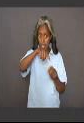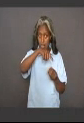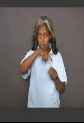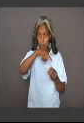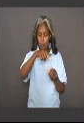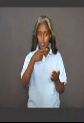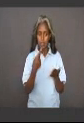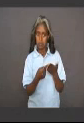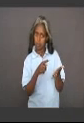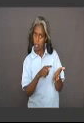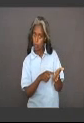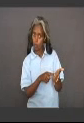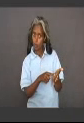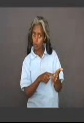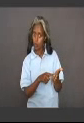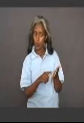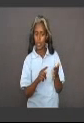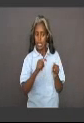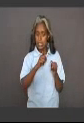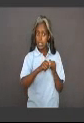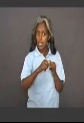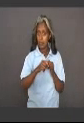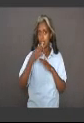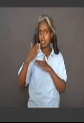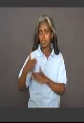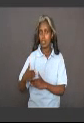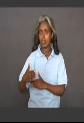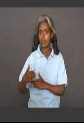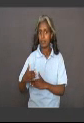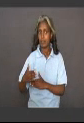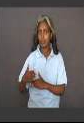there is a point on its terminal side.